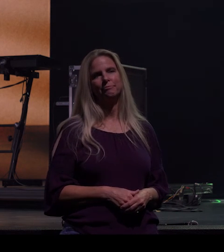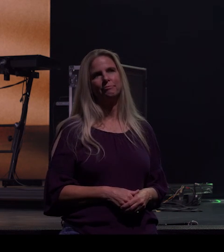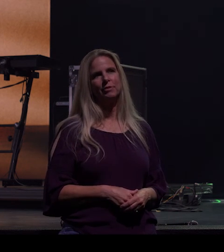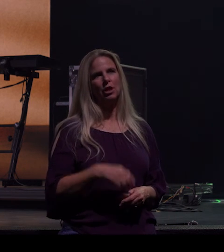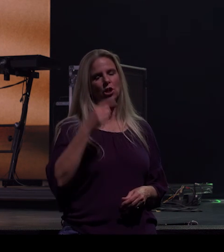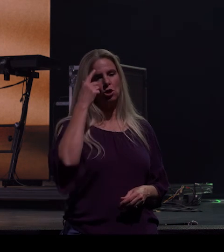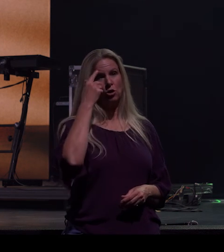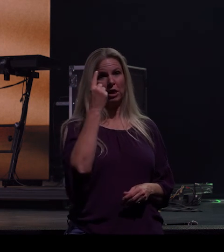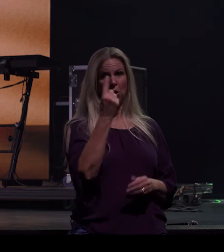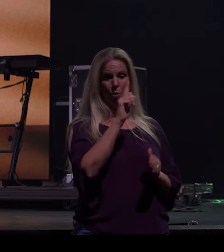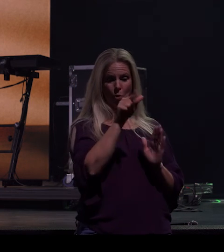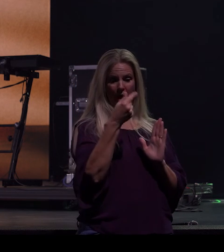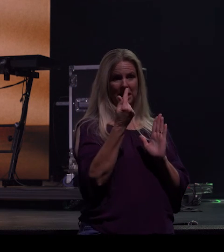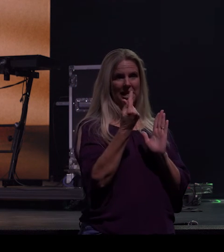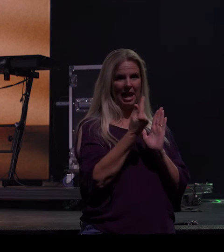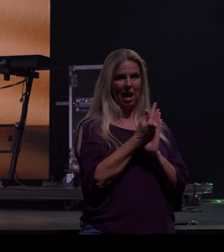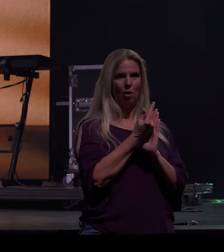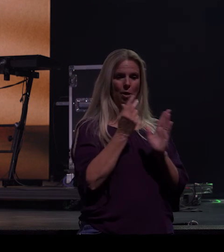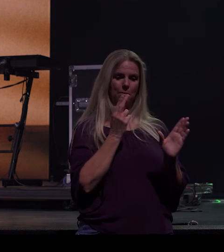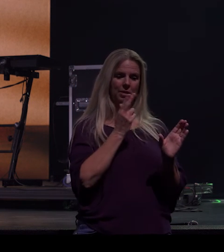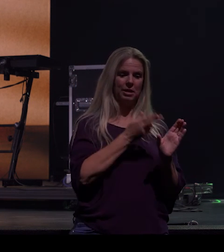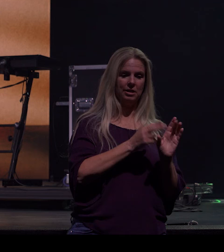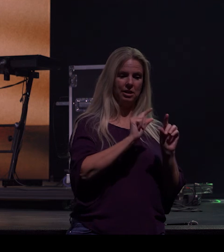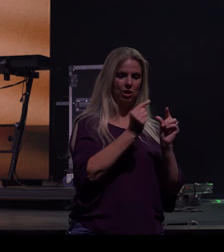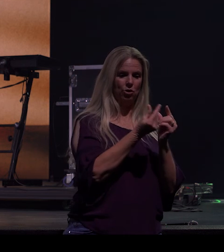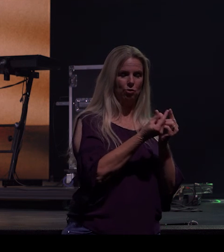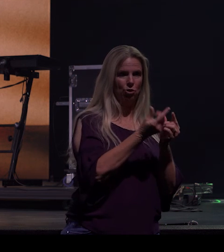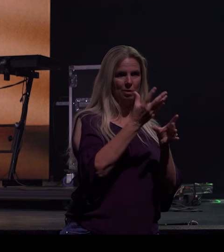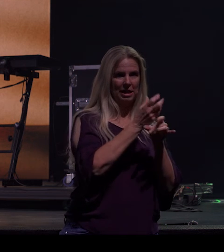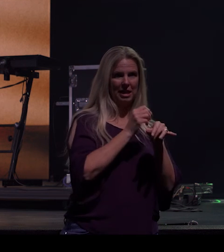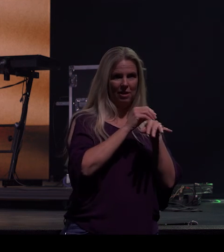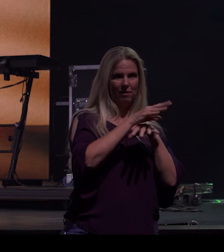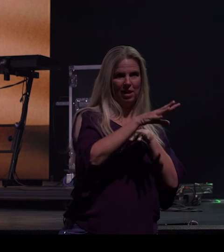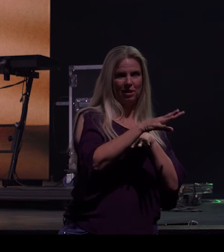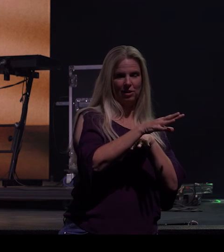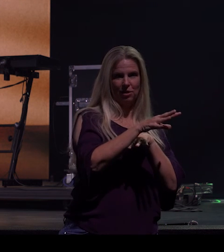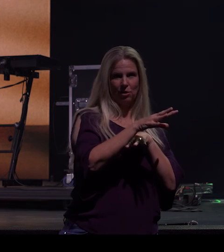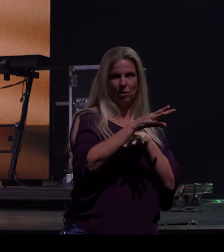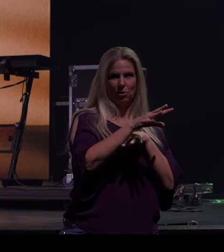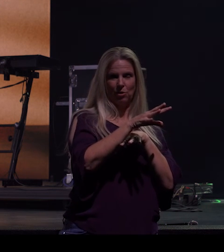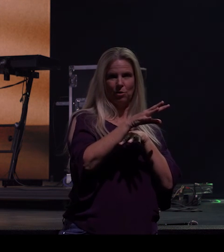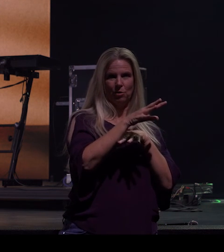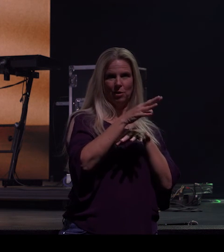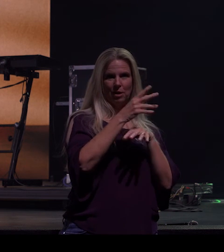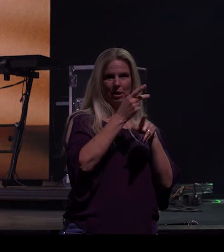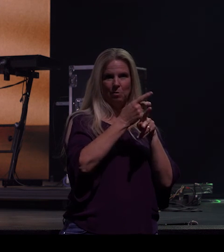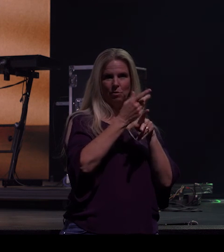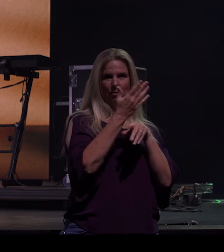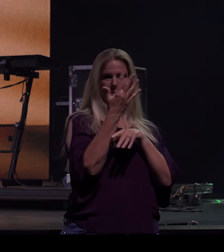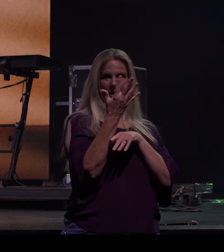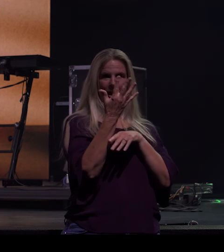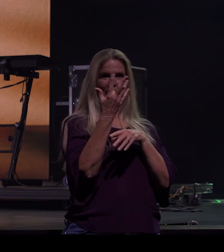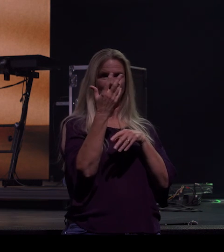You think 1 hour being in a group and getting the advice you need might save you 5 to 10 hours of issues you deal with every single week?